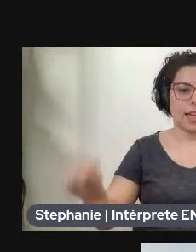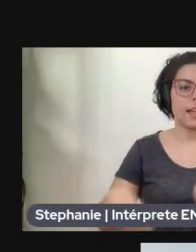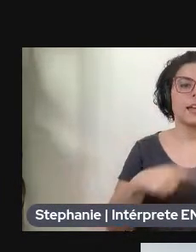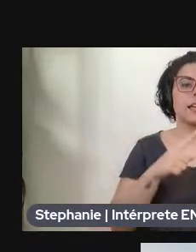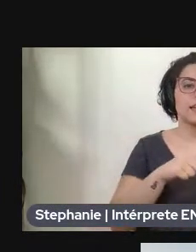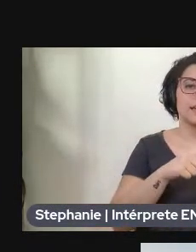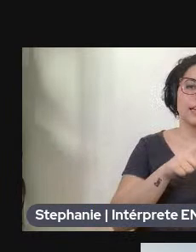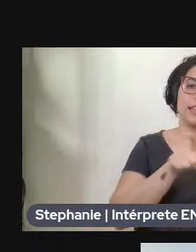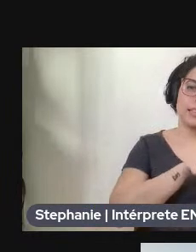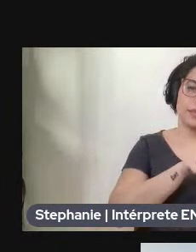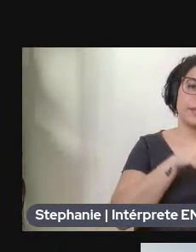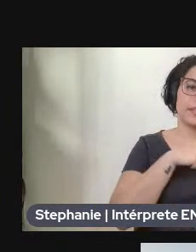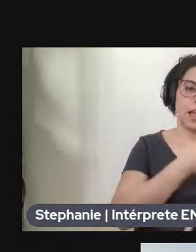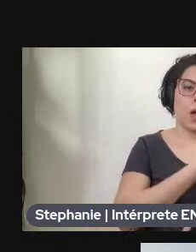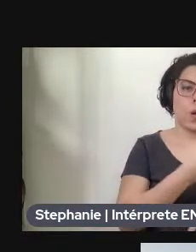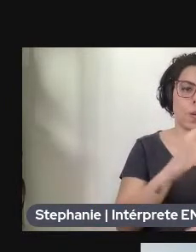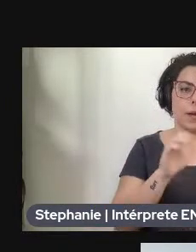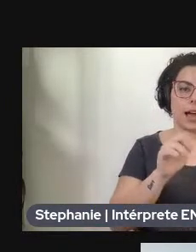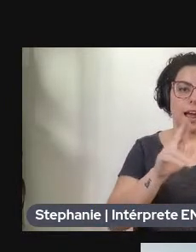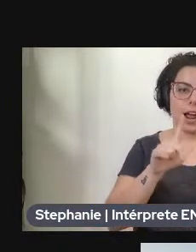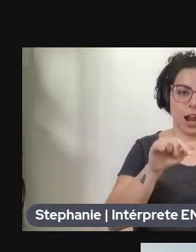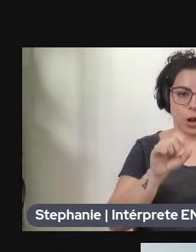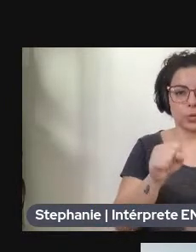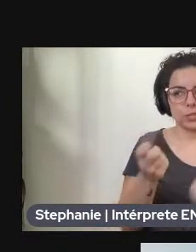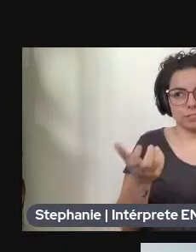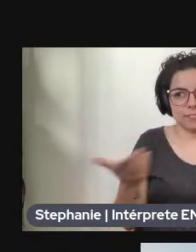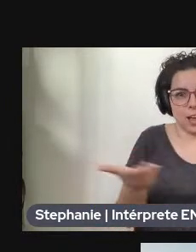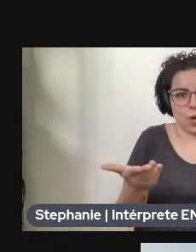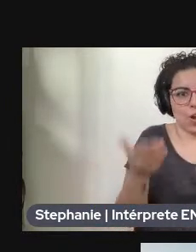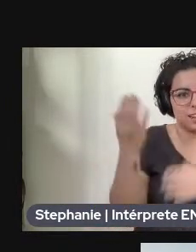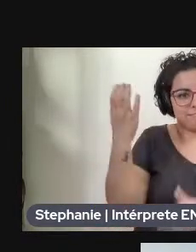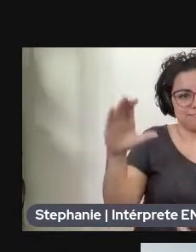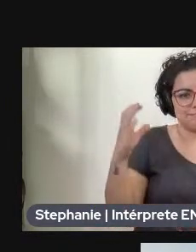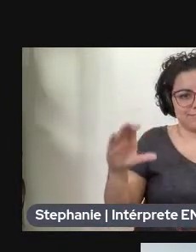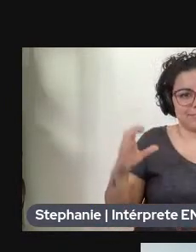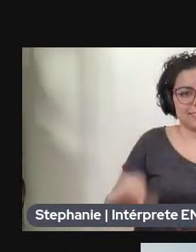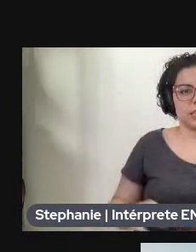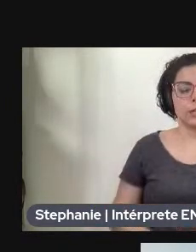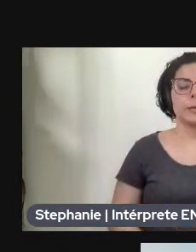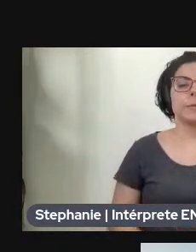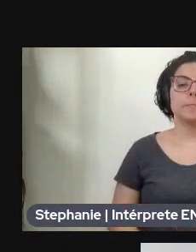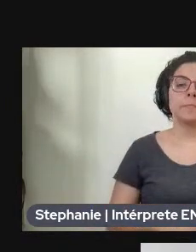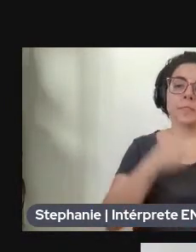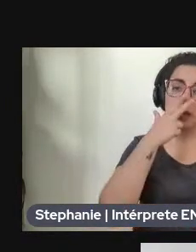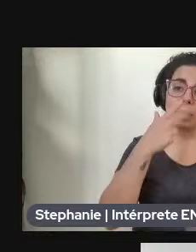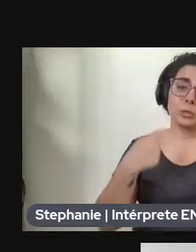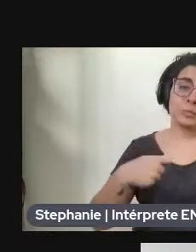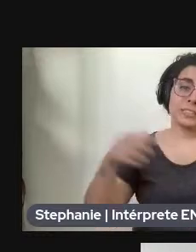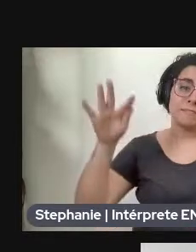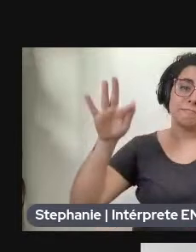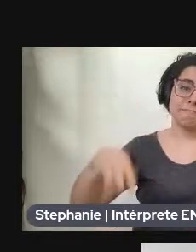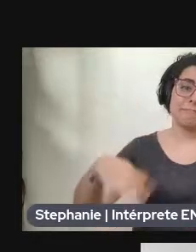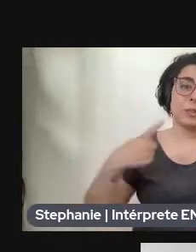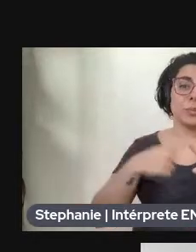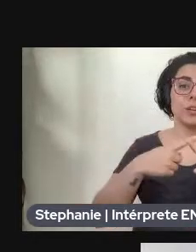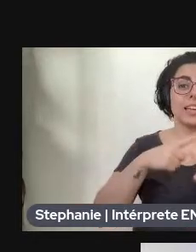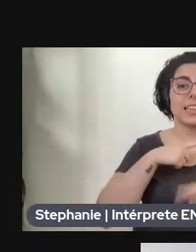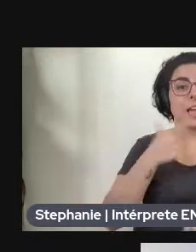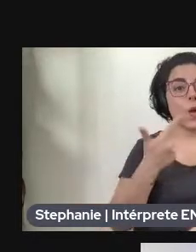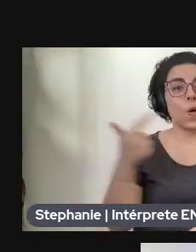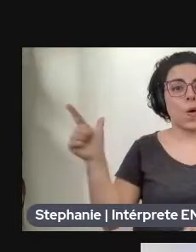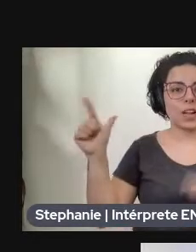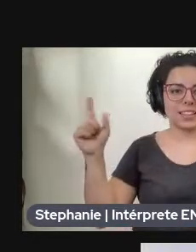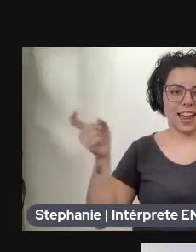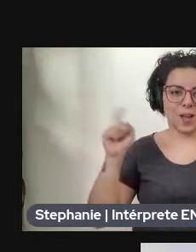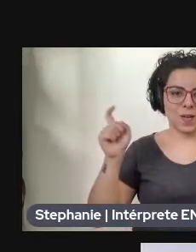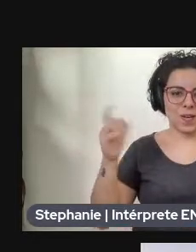for Carlos now. I'm afraid we will have to finish because we have another session now and